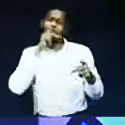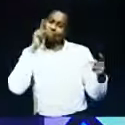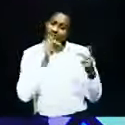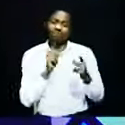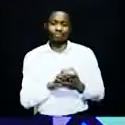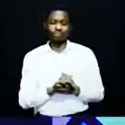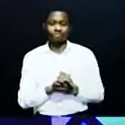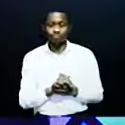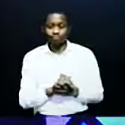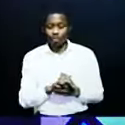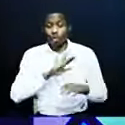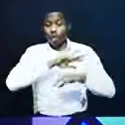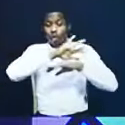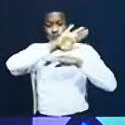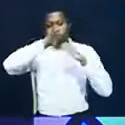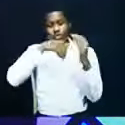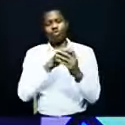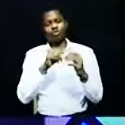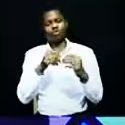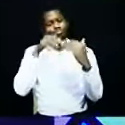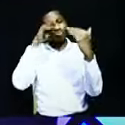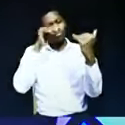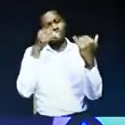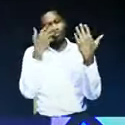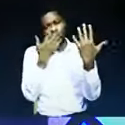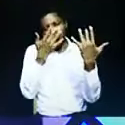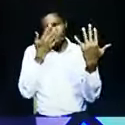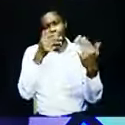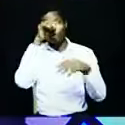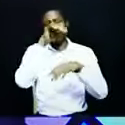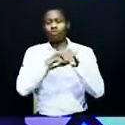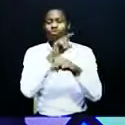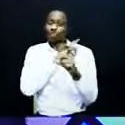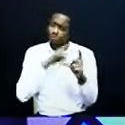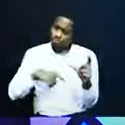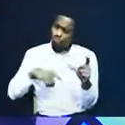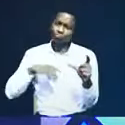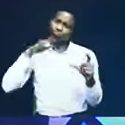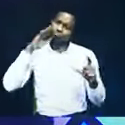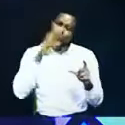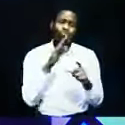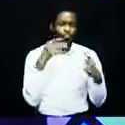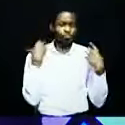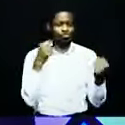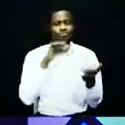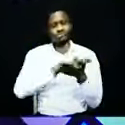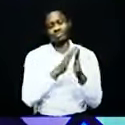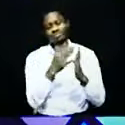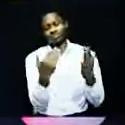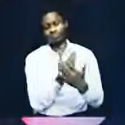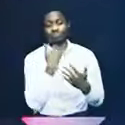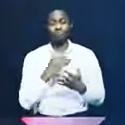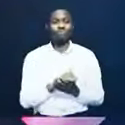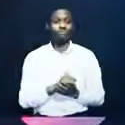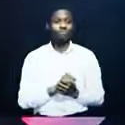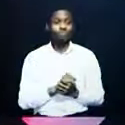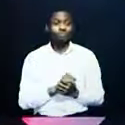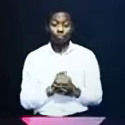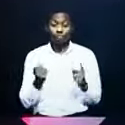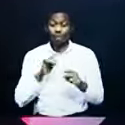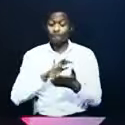in the Lord. That wait upon the Lord, they will renew their strength. You see, when you are a